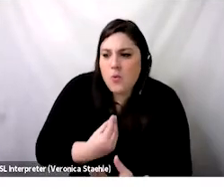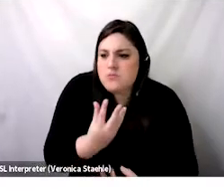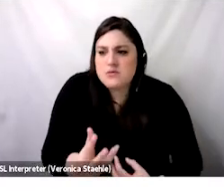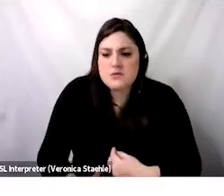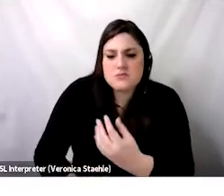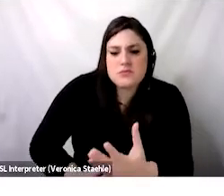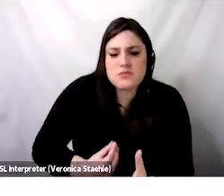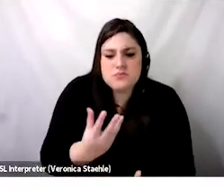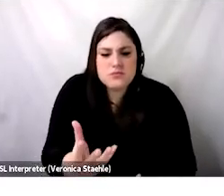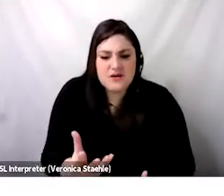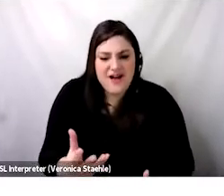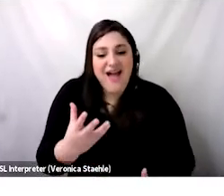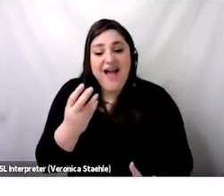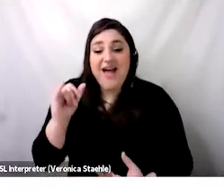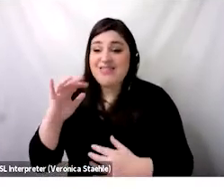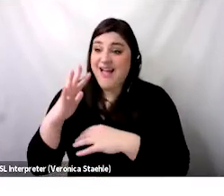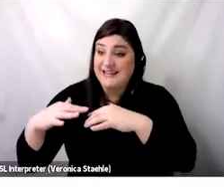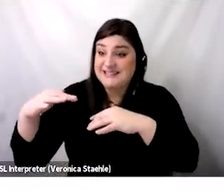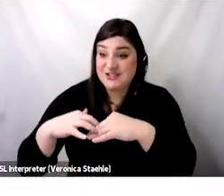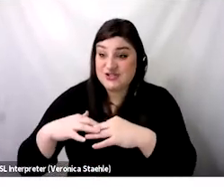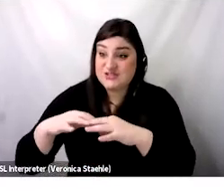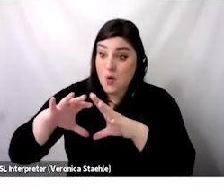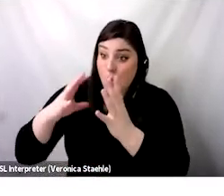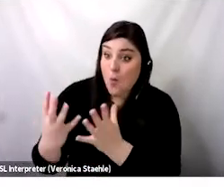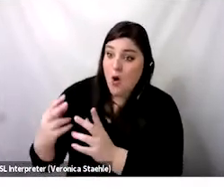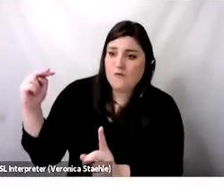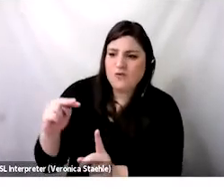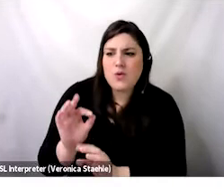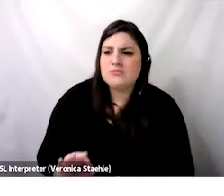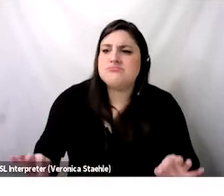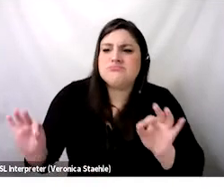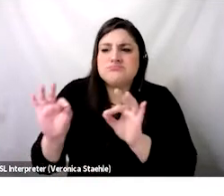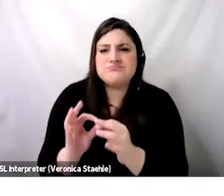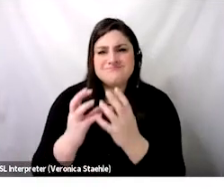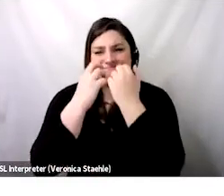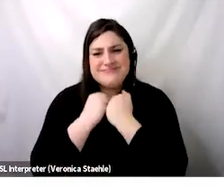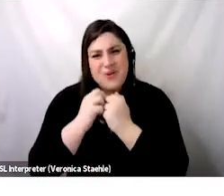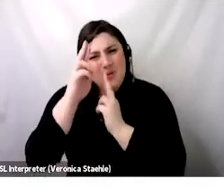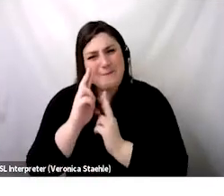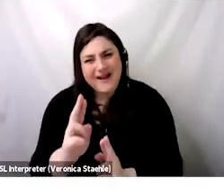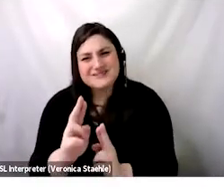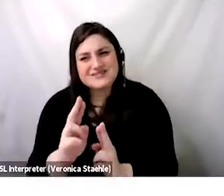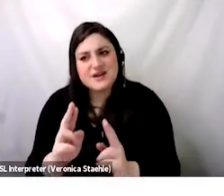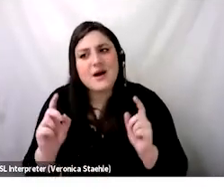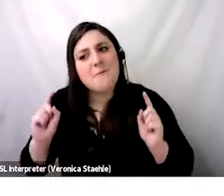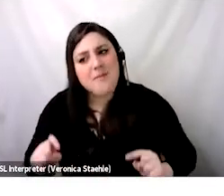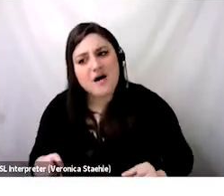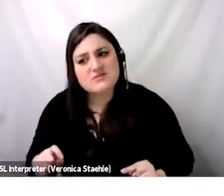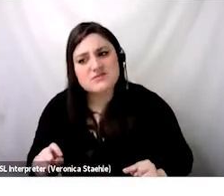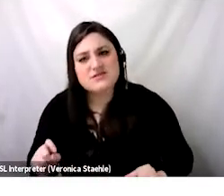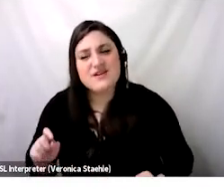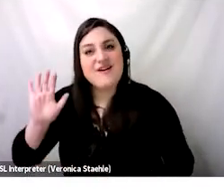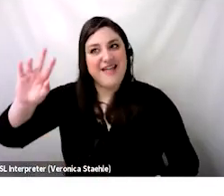and deserves to be respected. The natural world was not simply to control